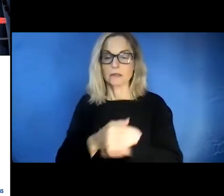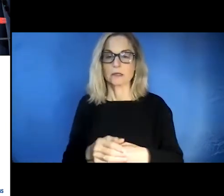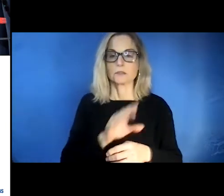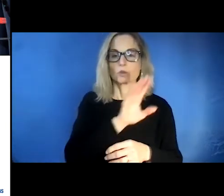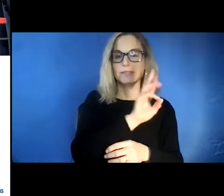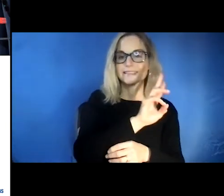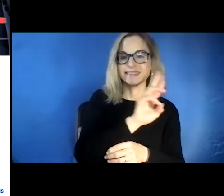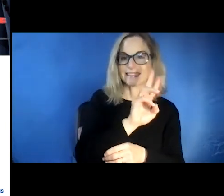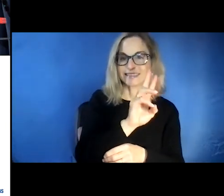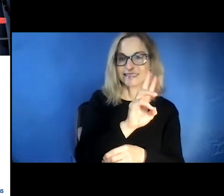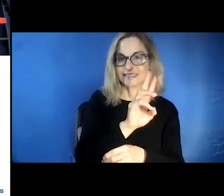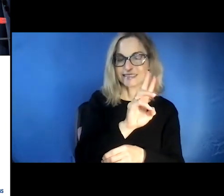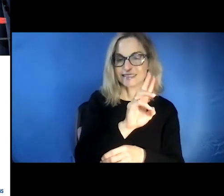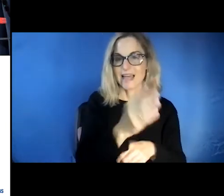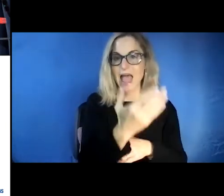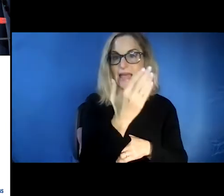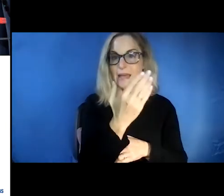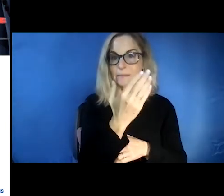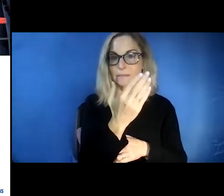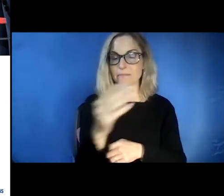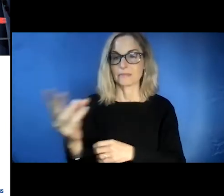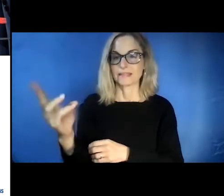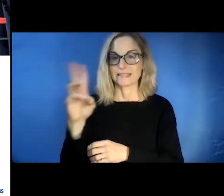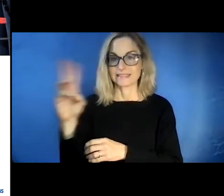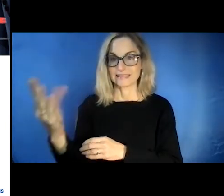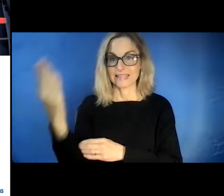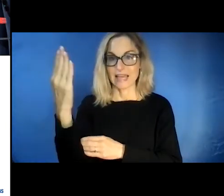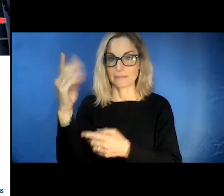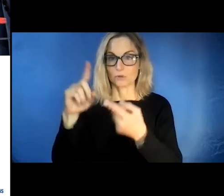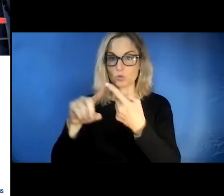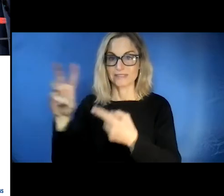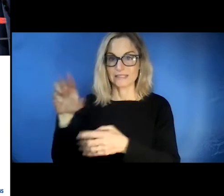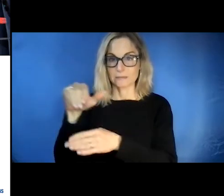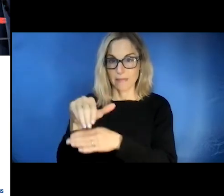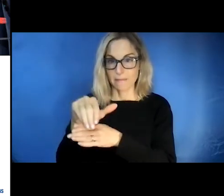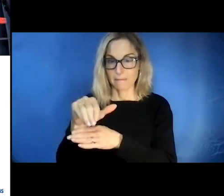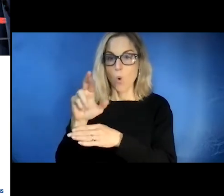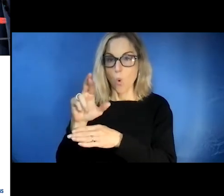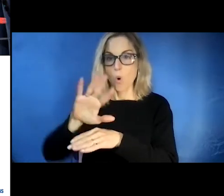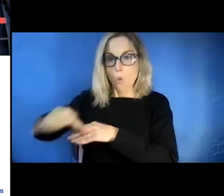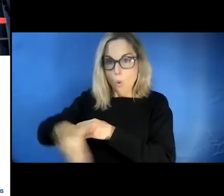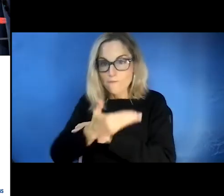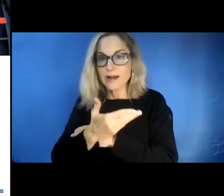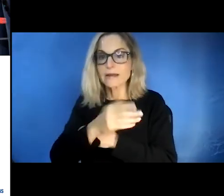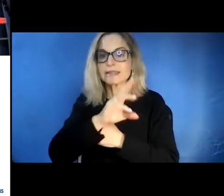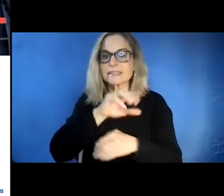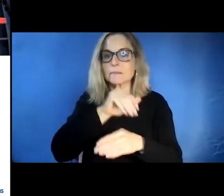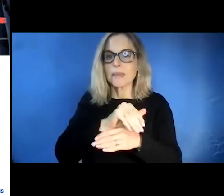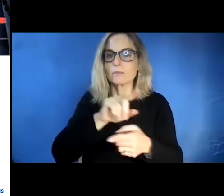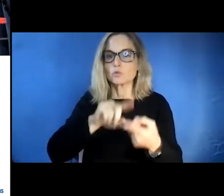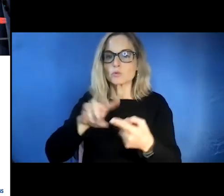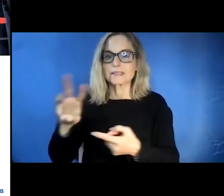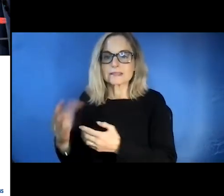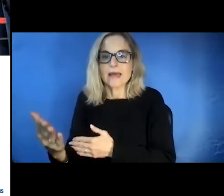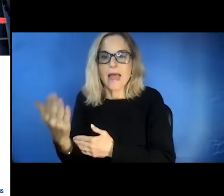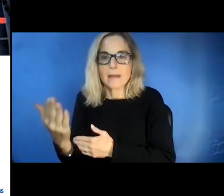6 a.m. But keep in mind, that's only 4 days a week. You get 3 days a week off. Again, so it's